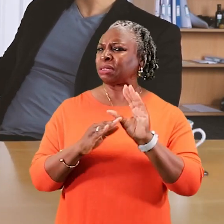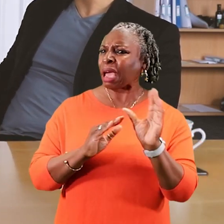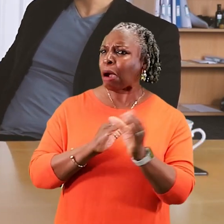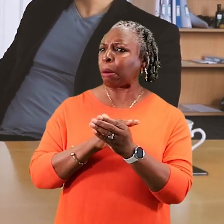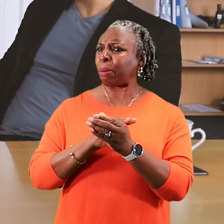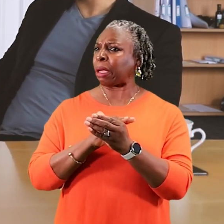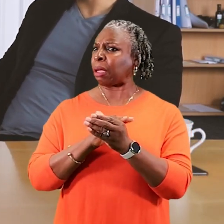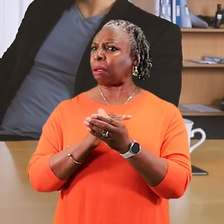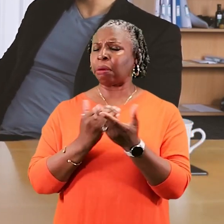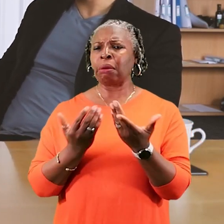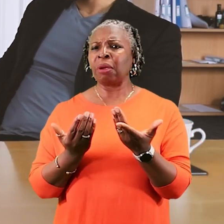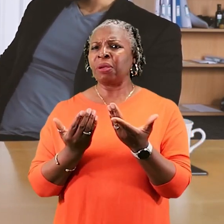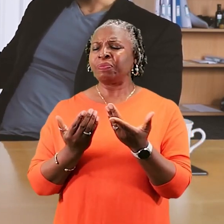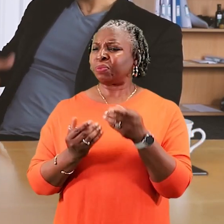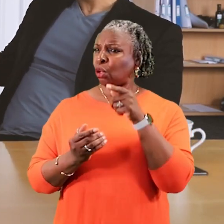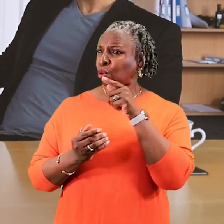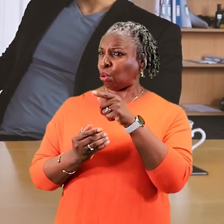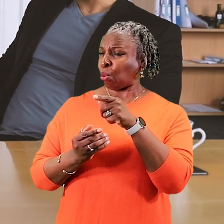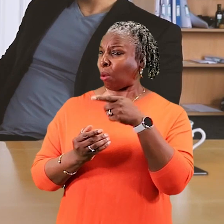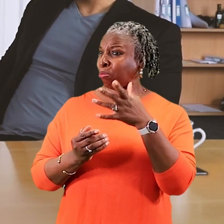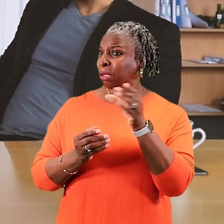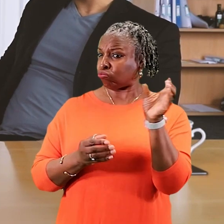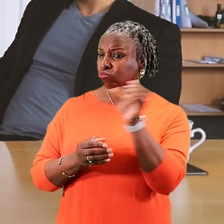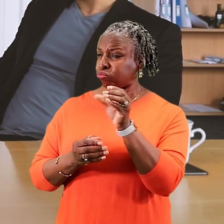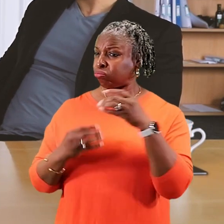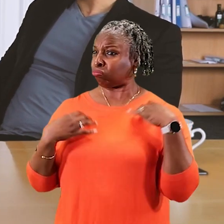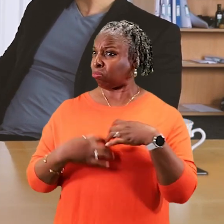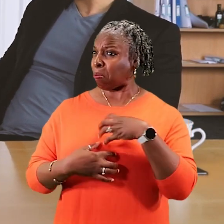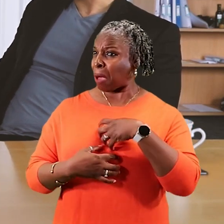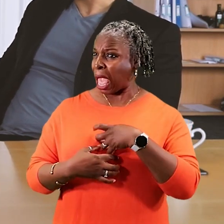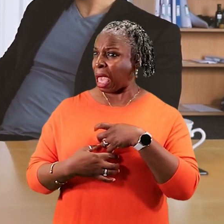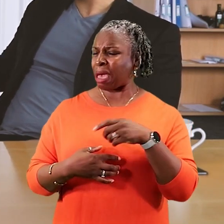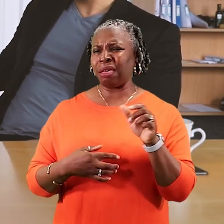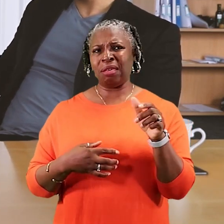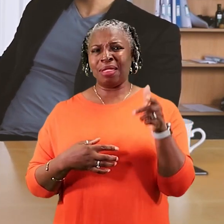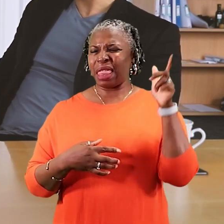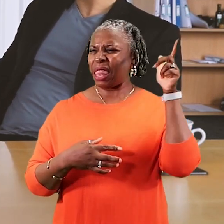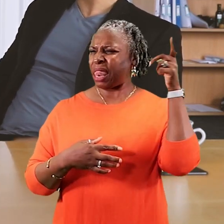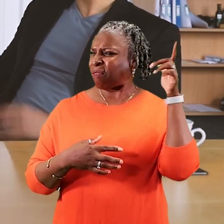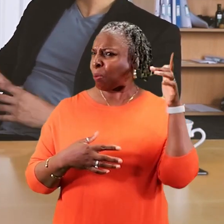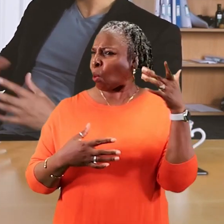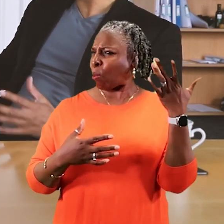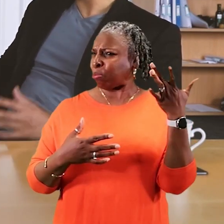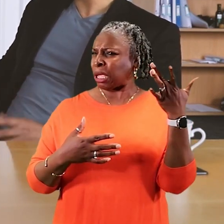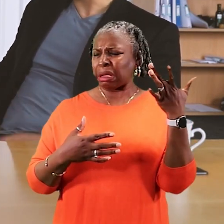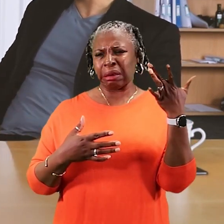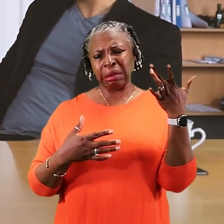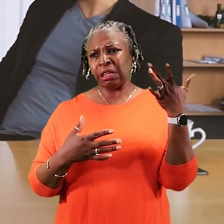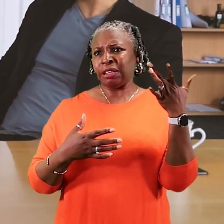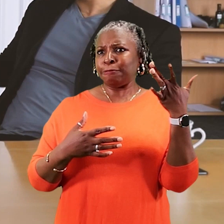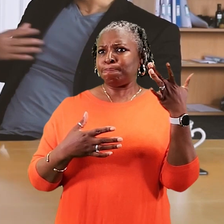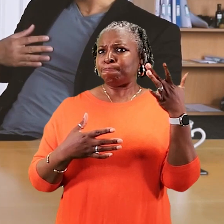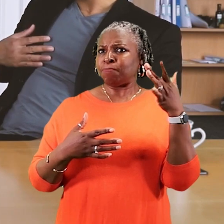sold the goods that enslaved people produced. And you being elected now in a city that was so influential in creating the